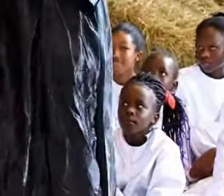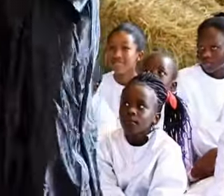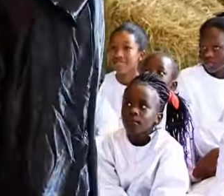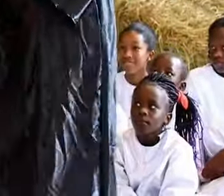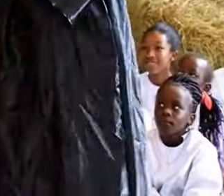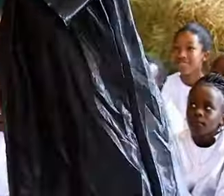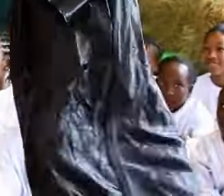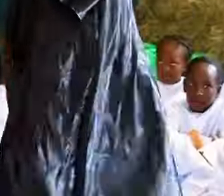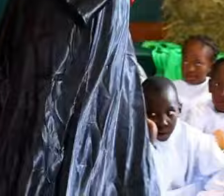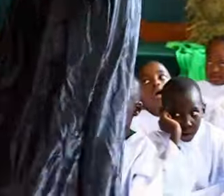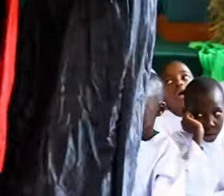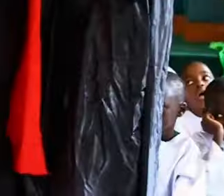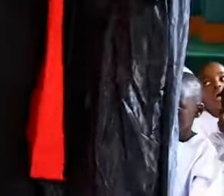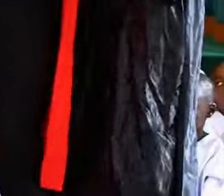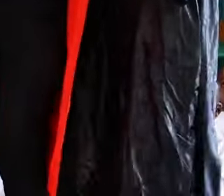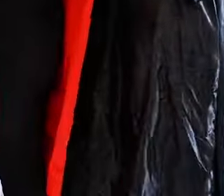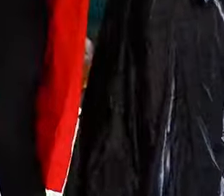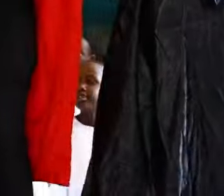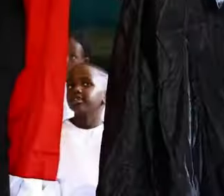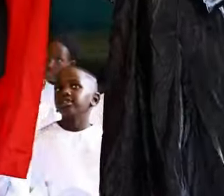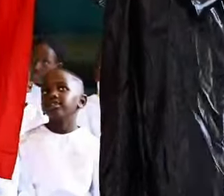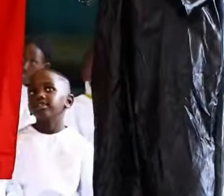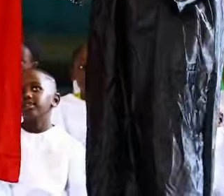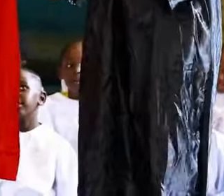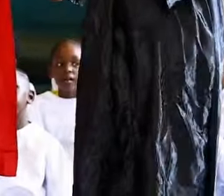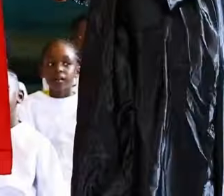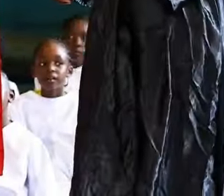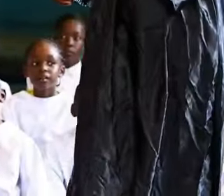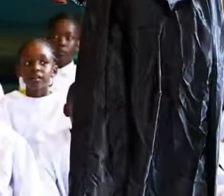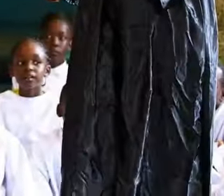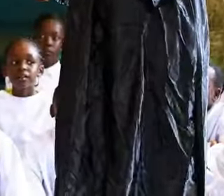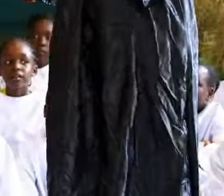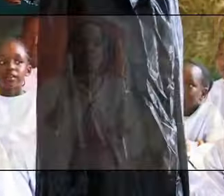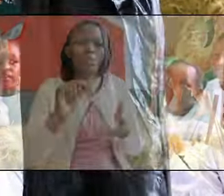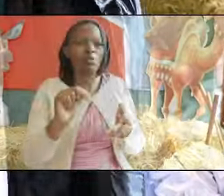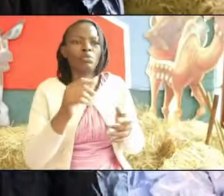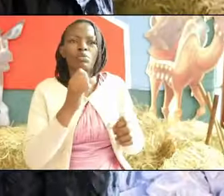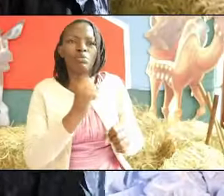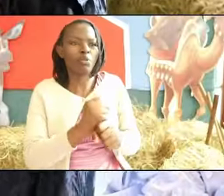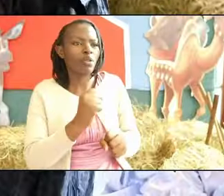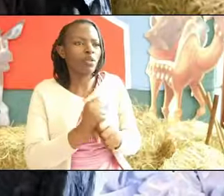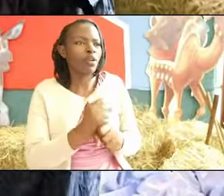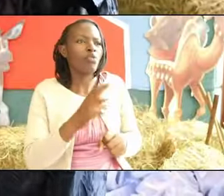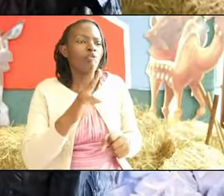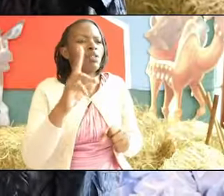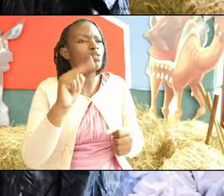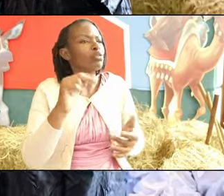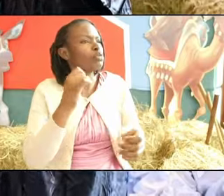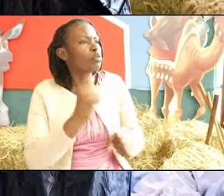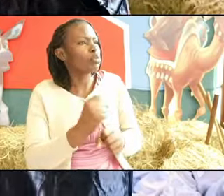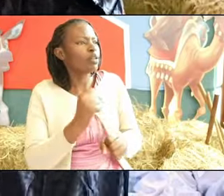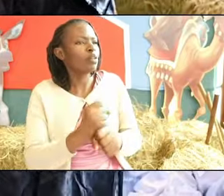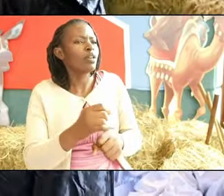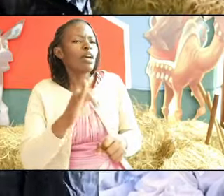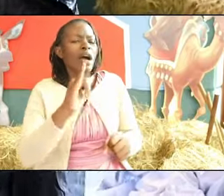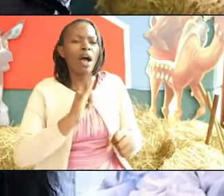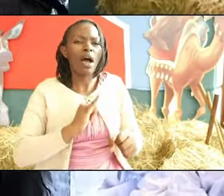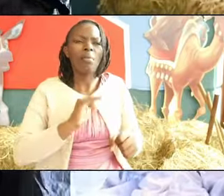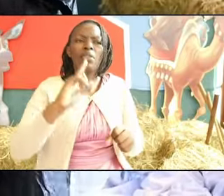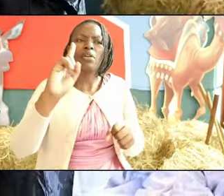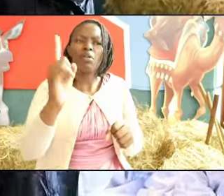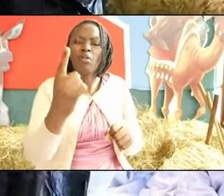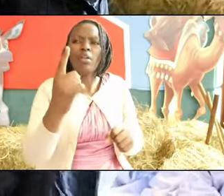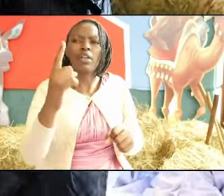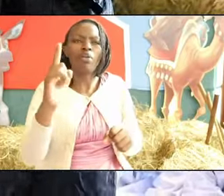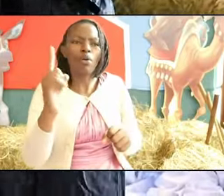Panda! No. That won't work. Why not? That won't work. I am the only one who